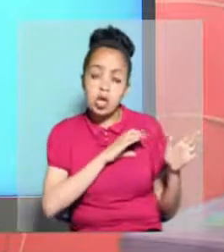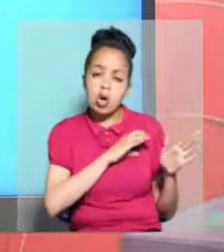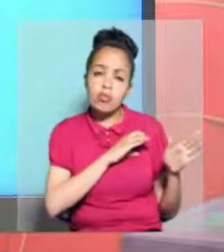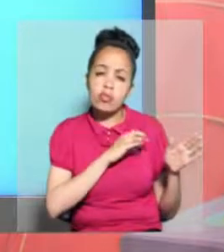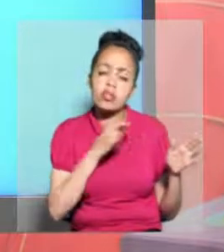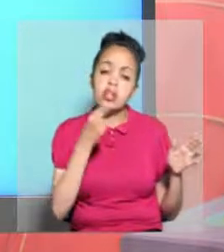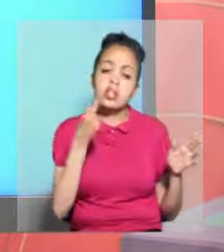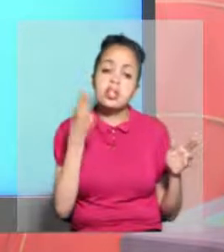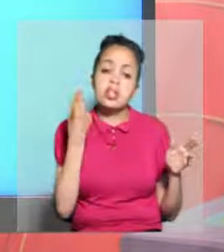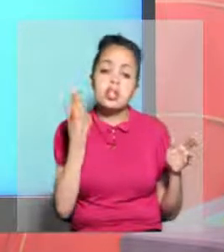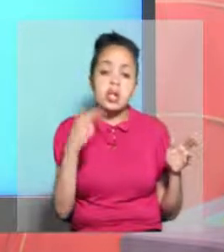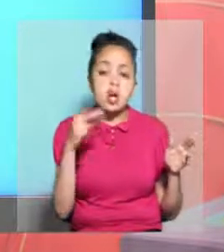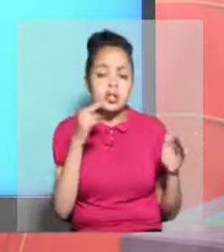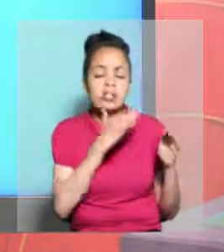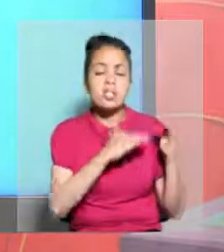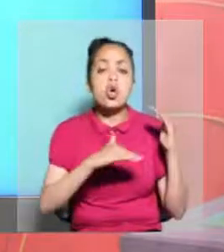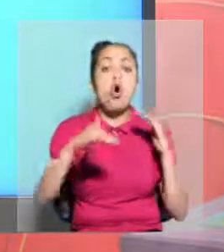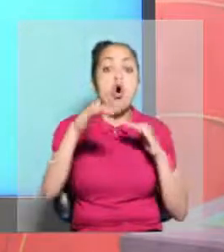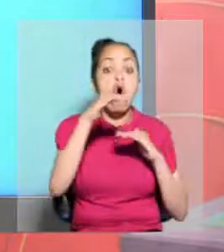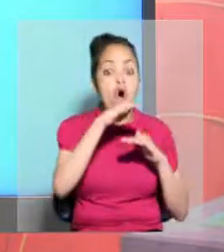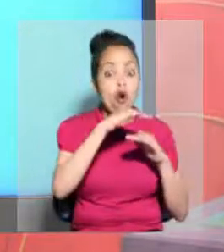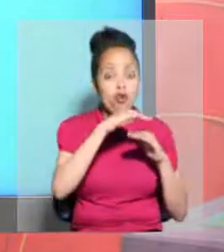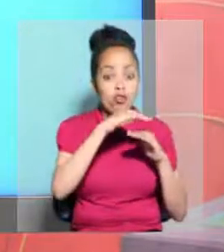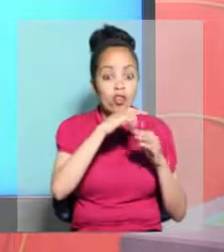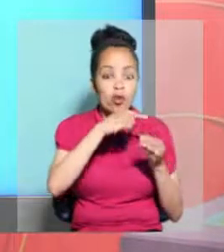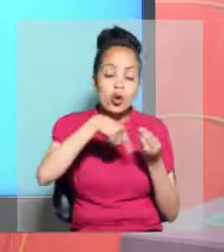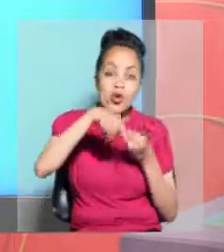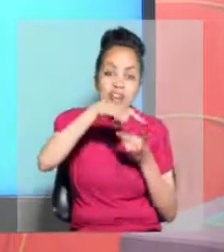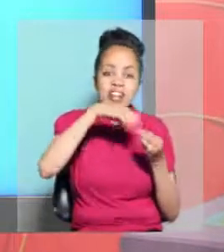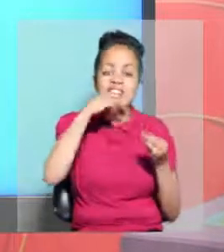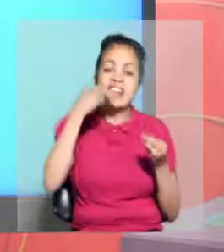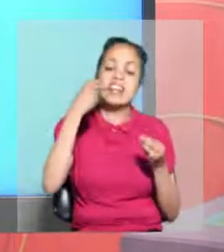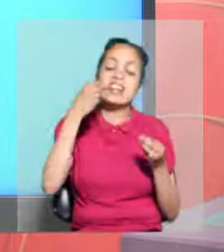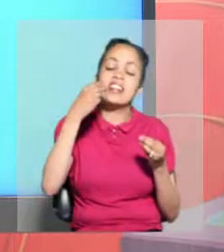of yellowness is dominant over wrinkled and the green.